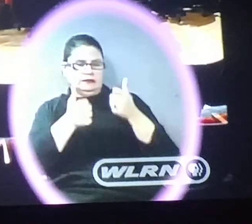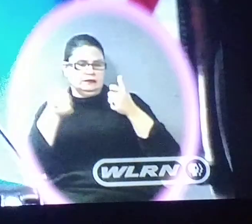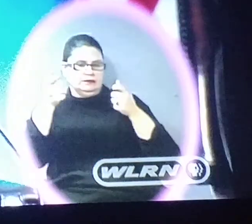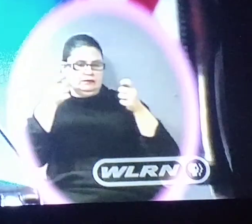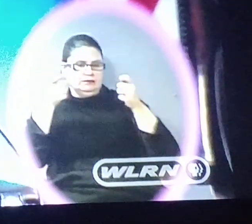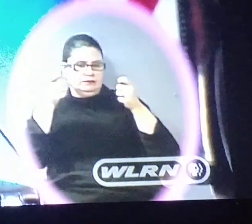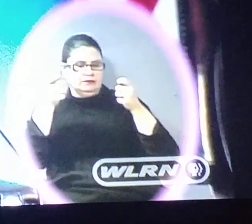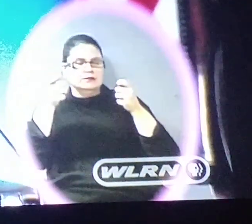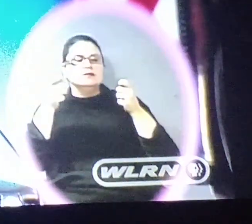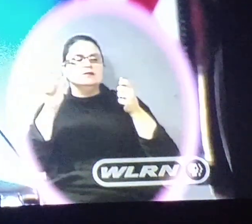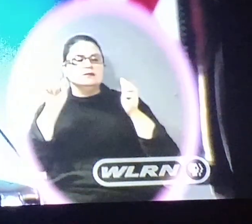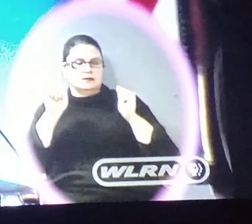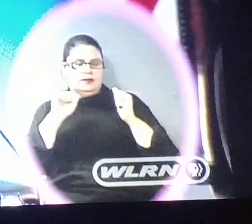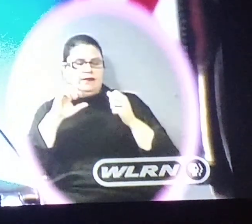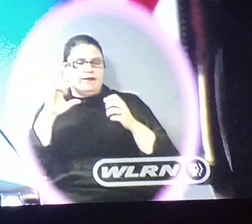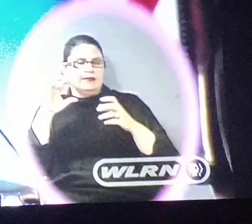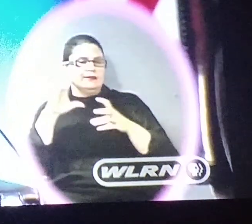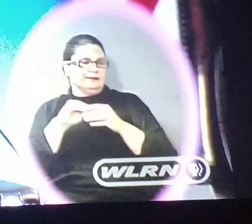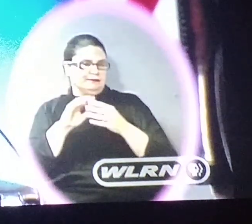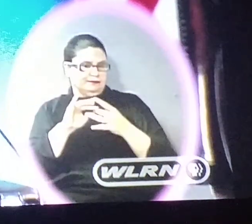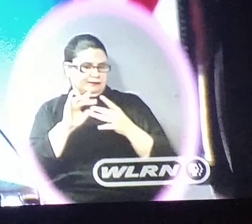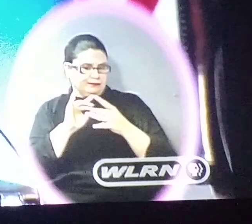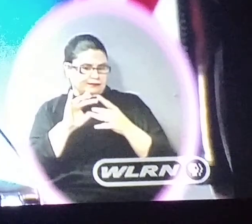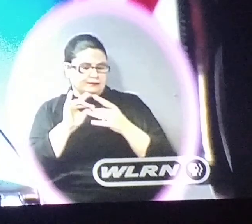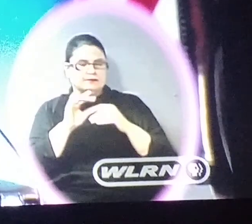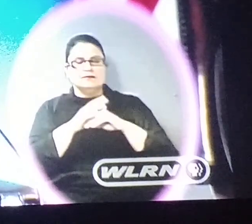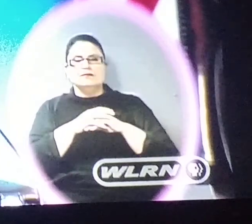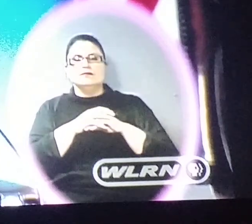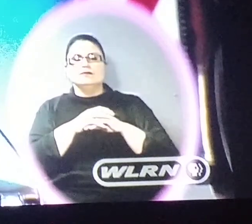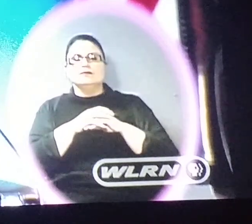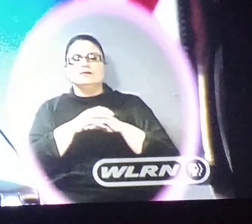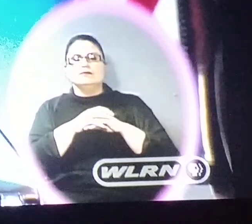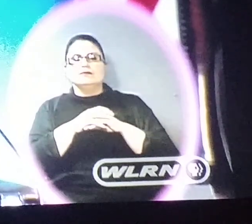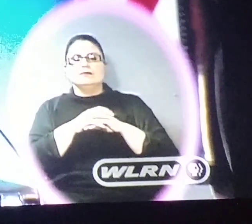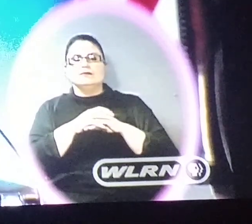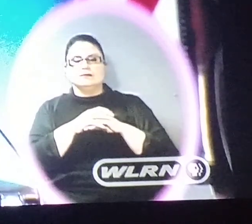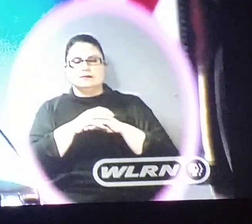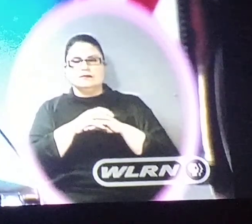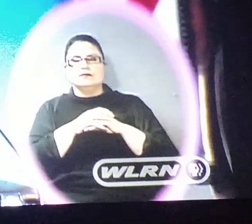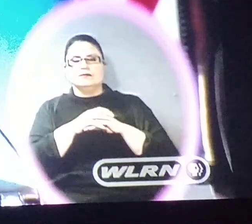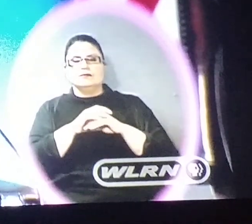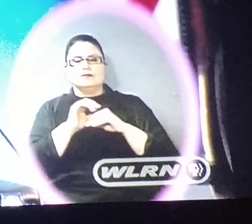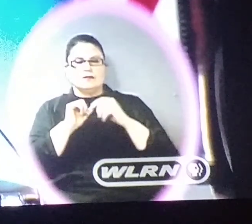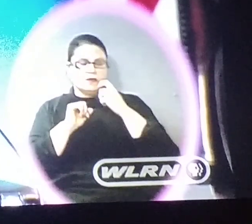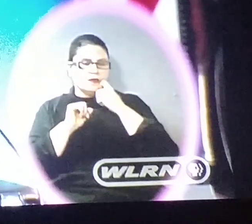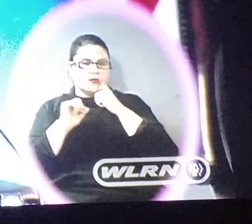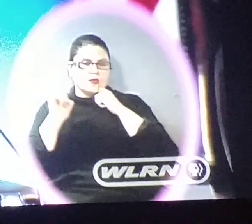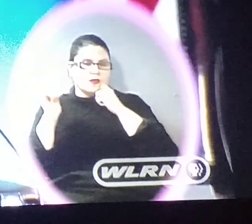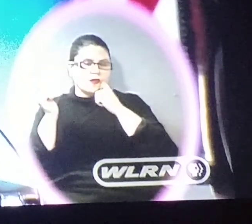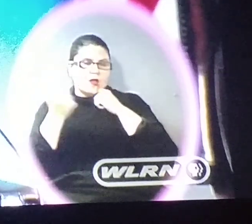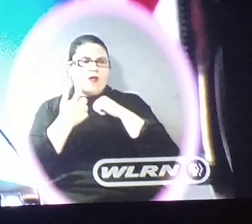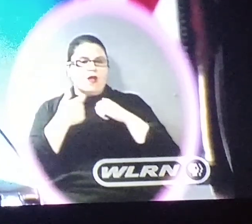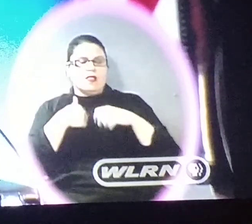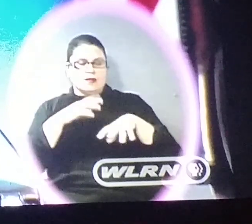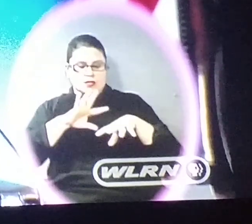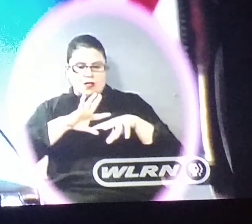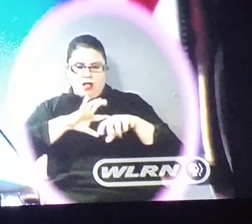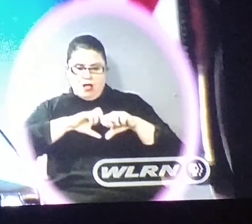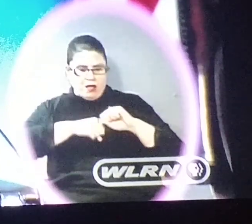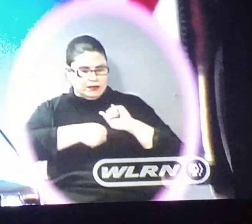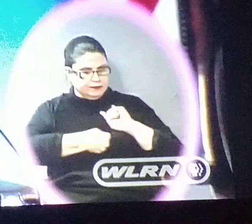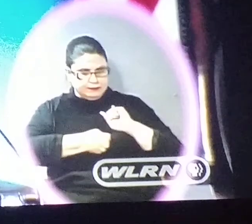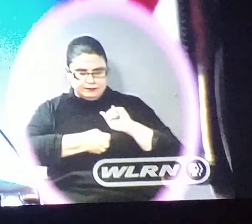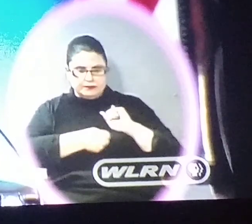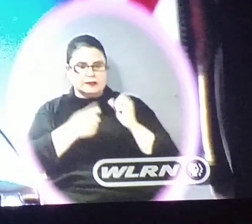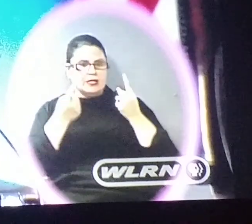clarity. I know and I think we've all expressed a great deal of sadness over the awful incident that took place